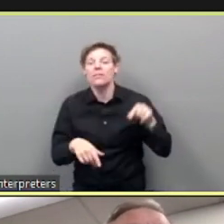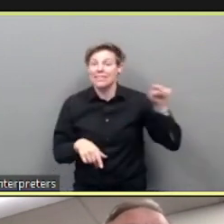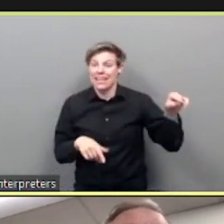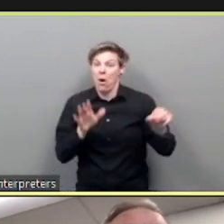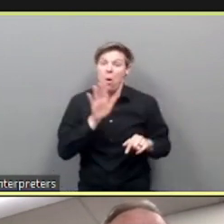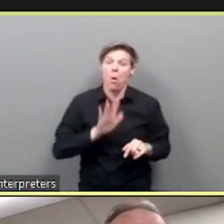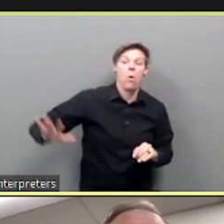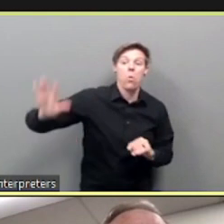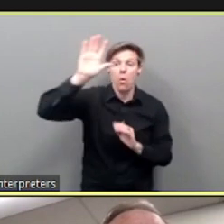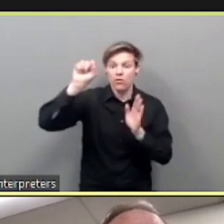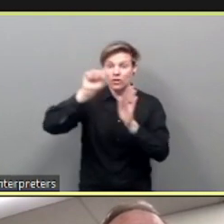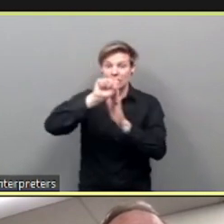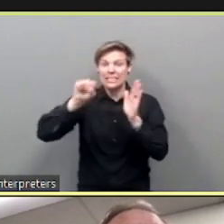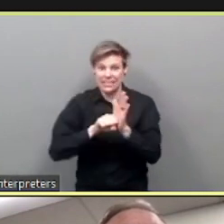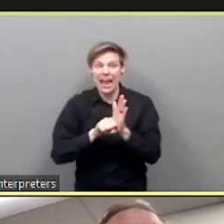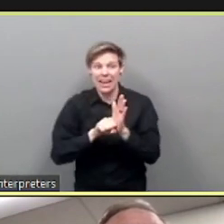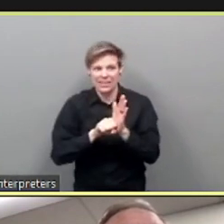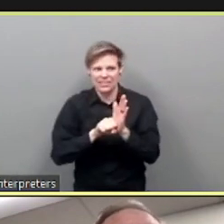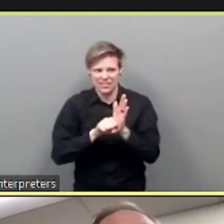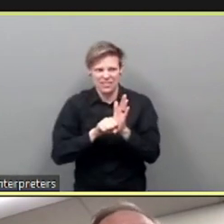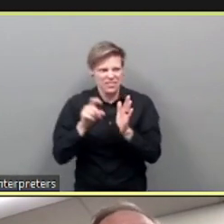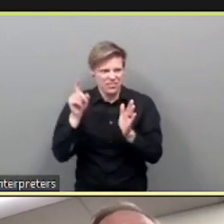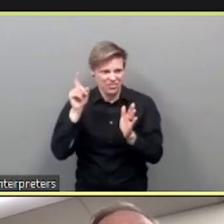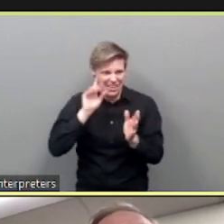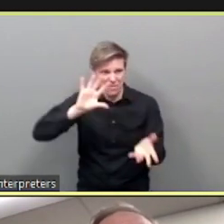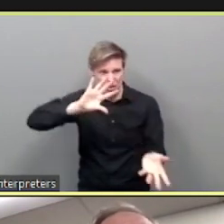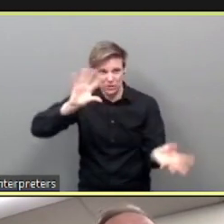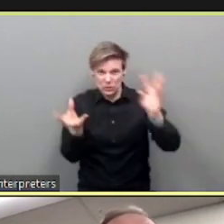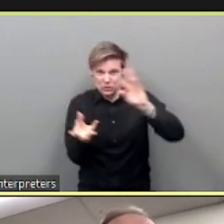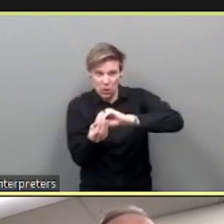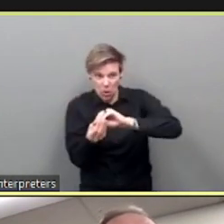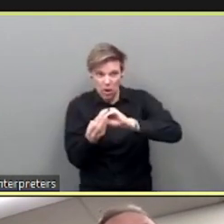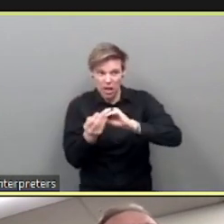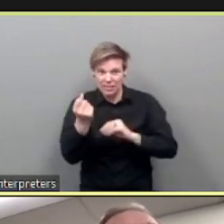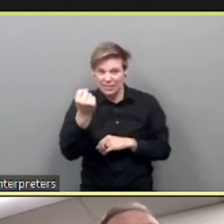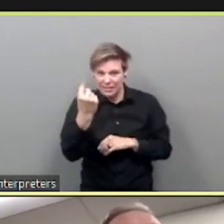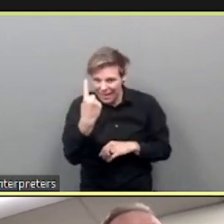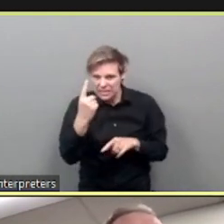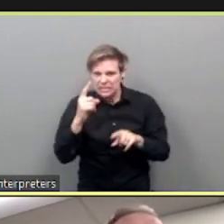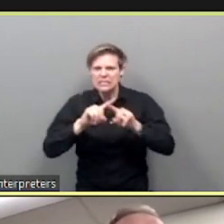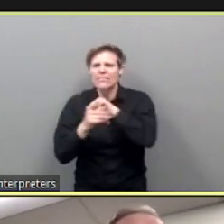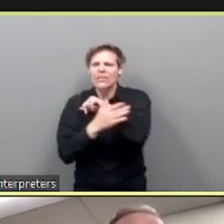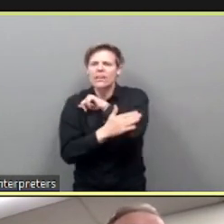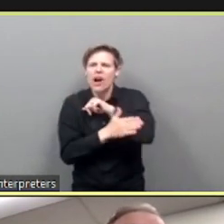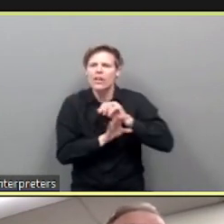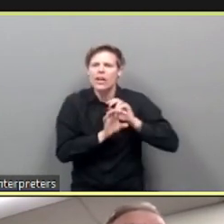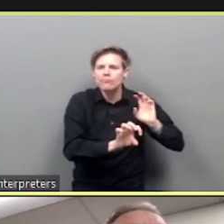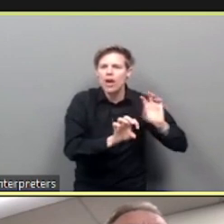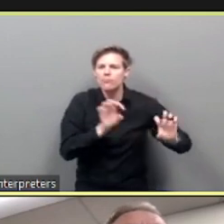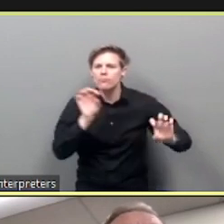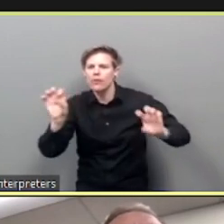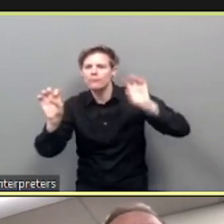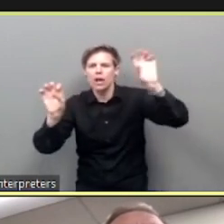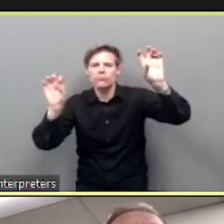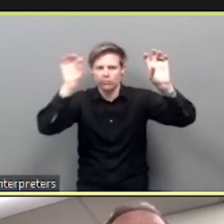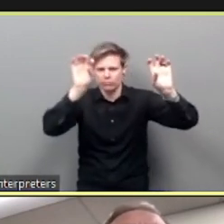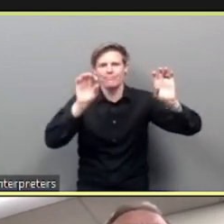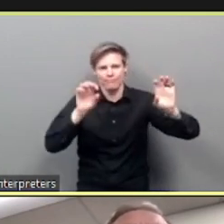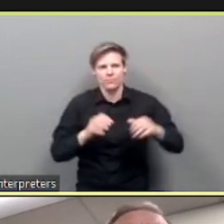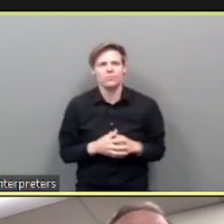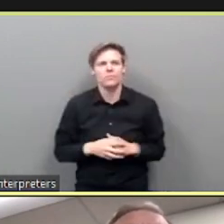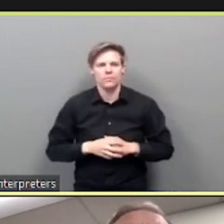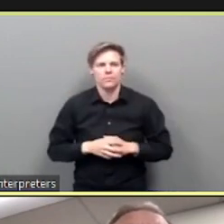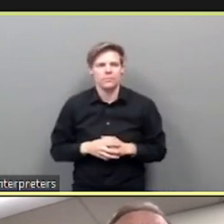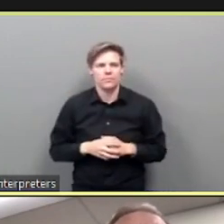I counted yesterday, 11 different counties there. Next slide. And on the right, sorry,